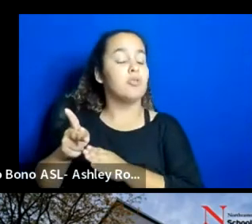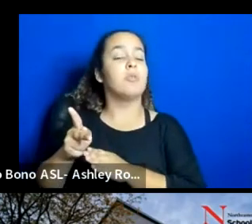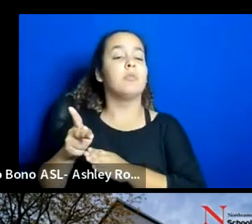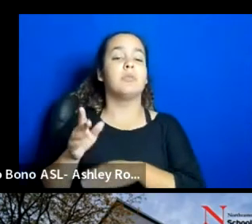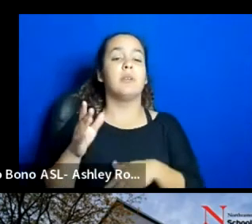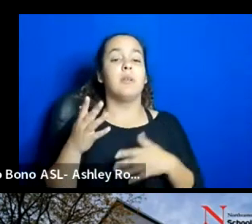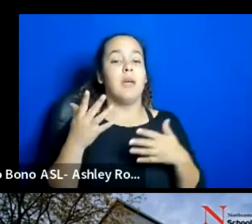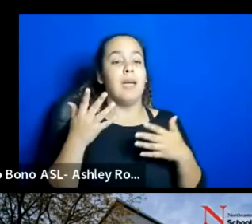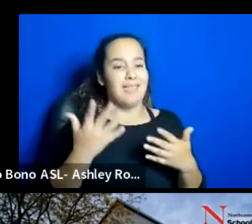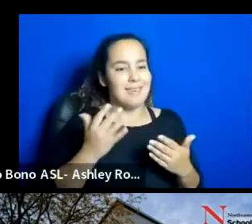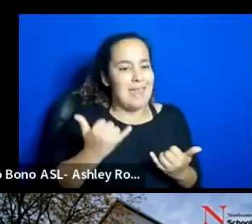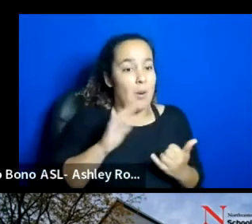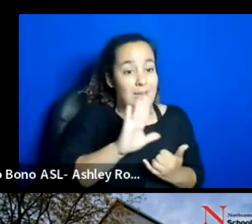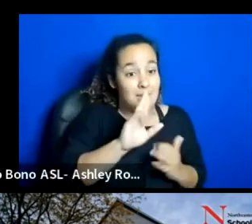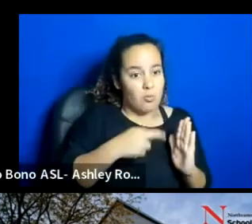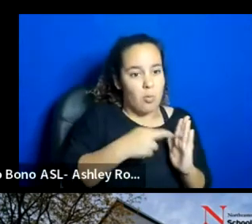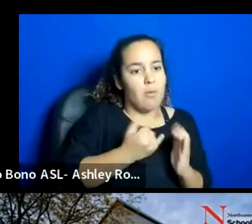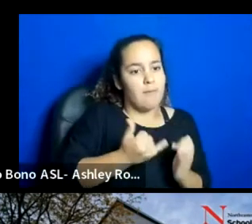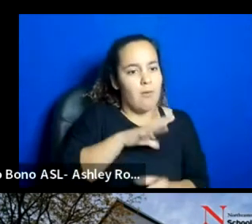in that.